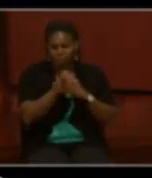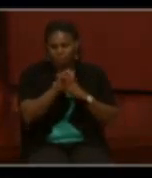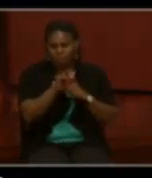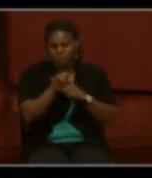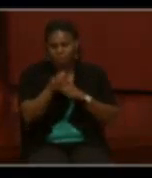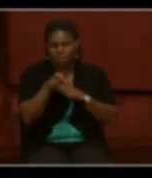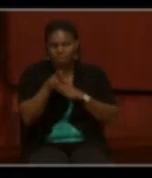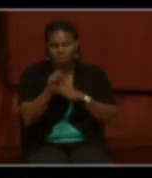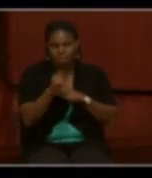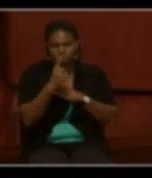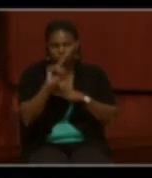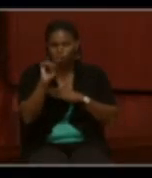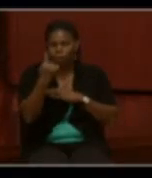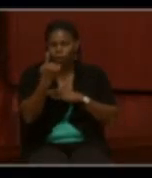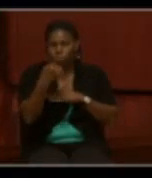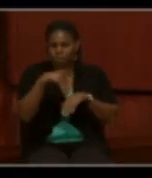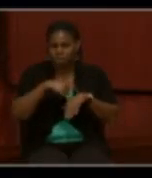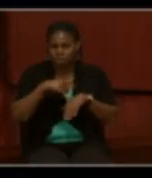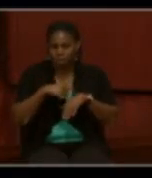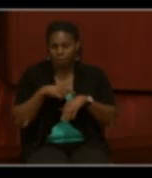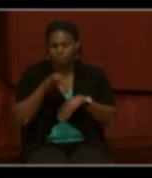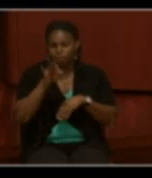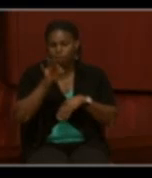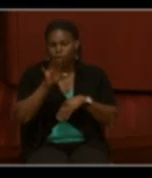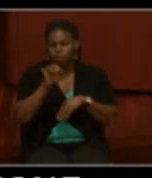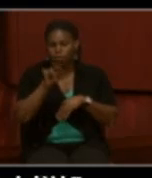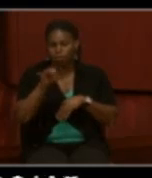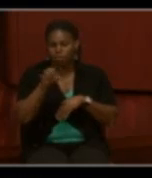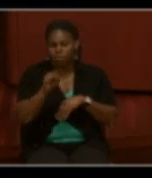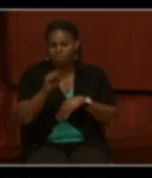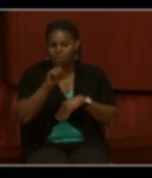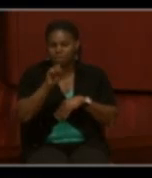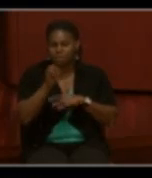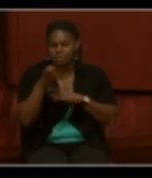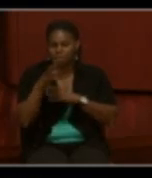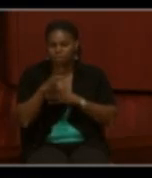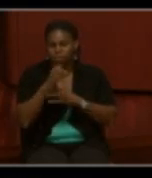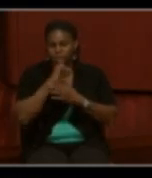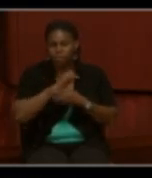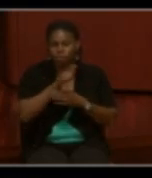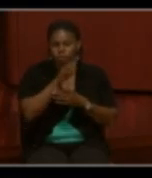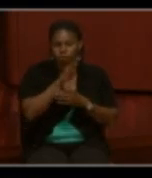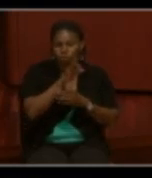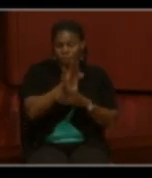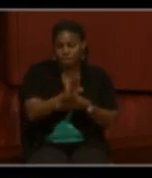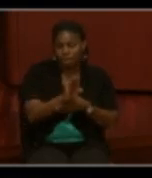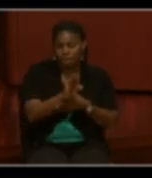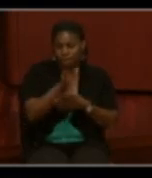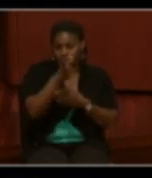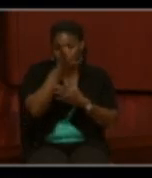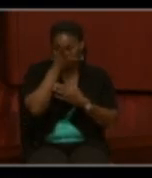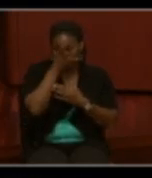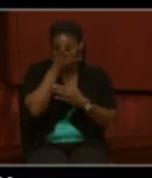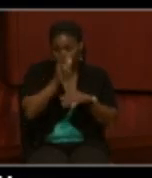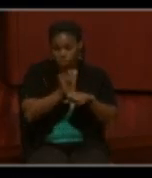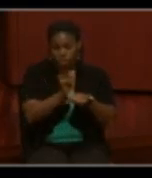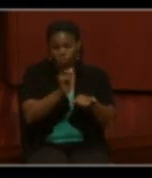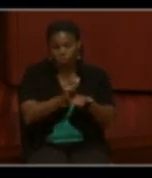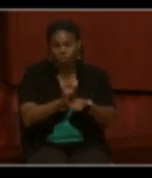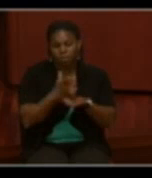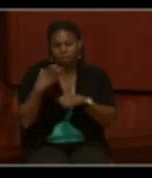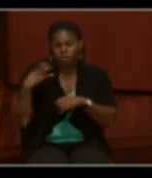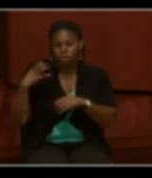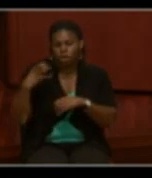time. Francis Sr., the father, is age 49. His occupation is coach